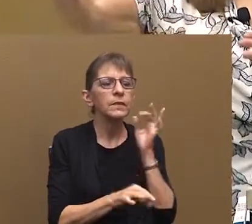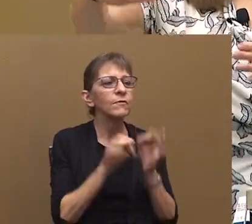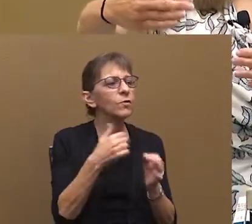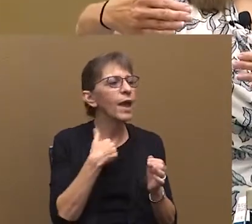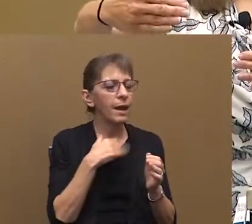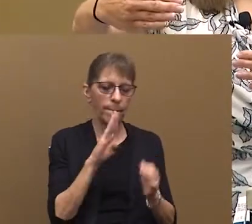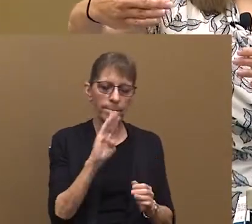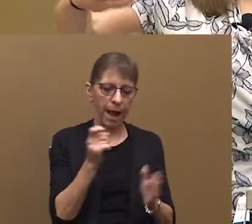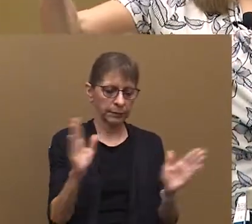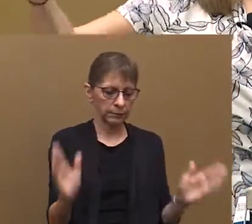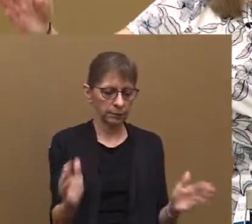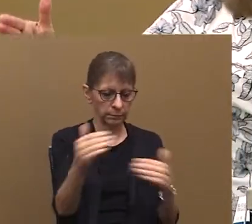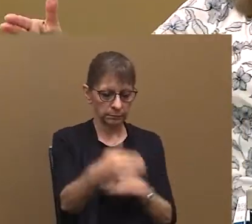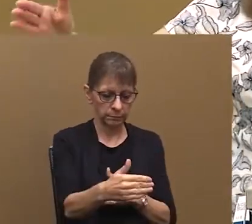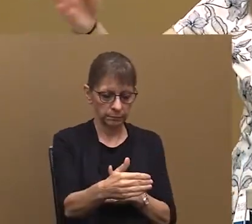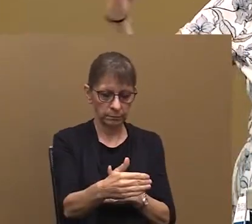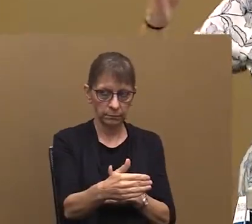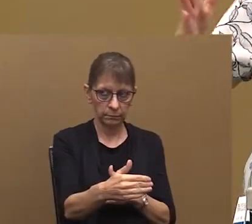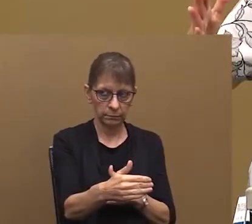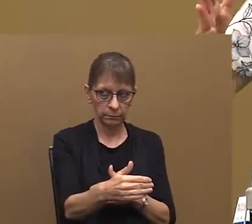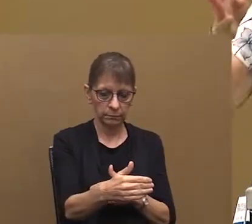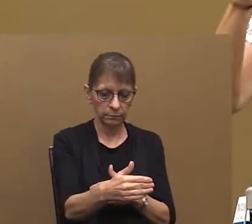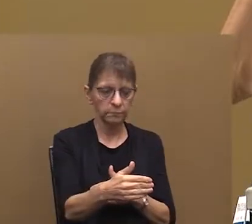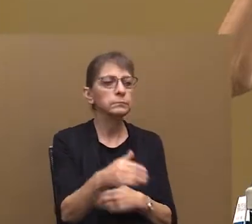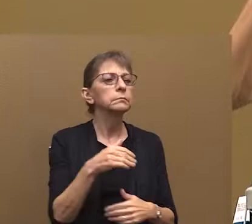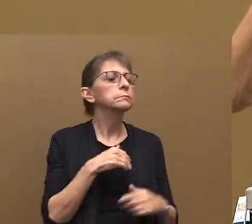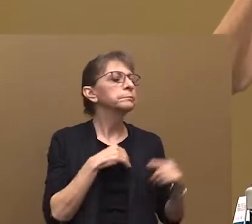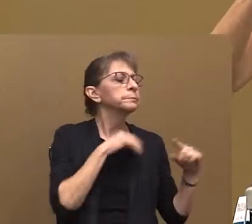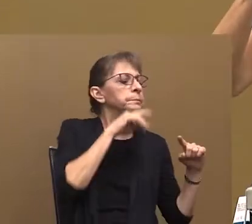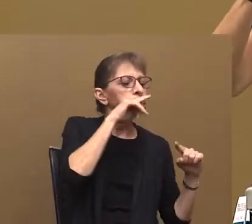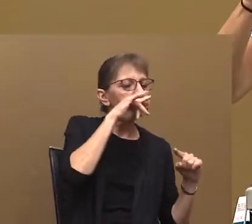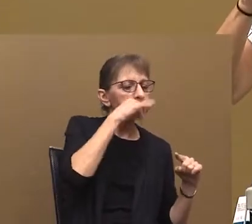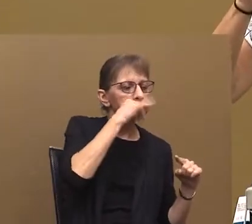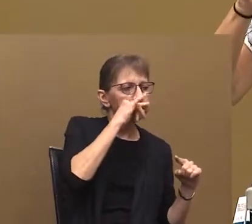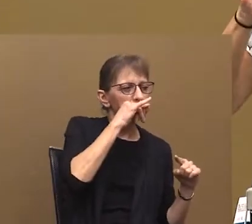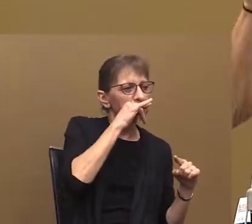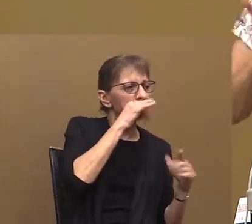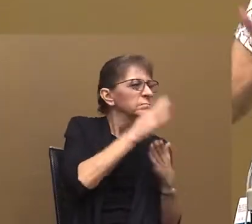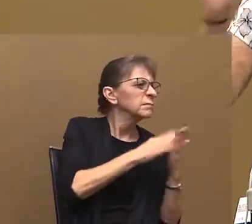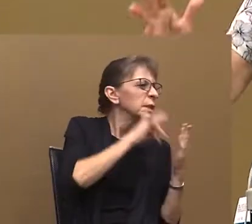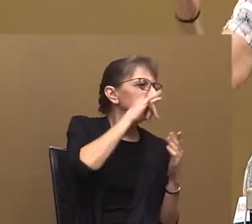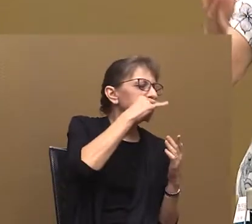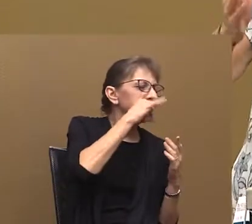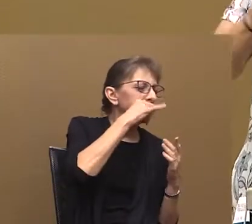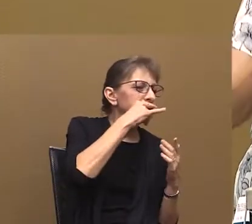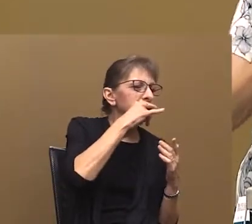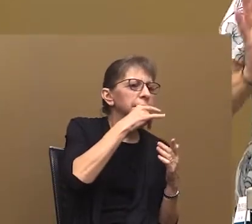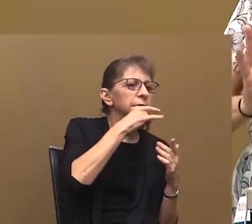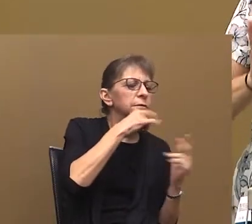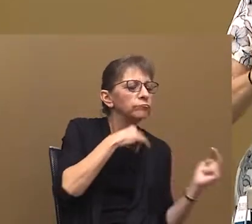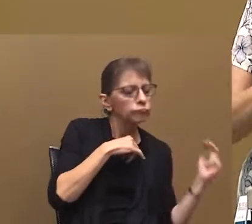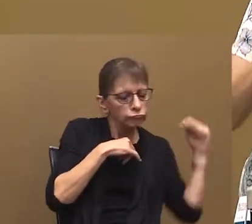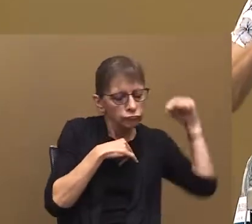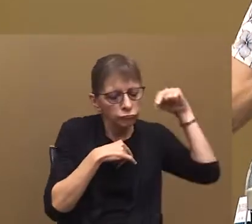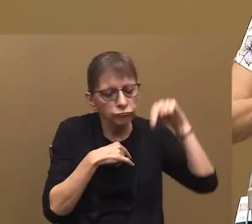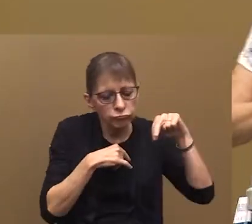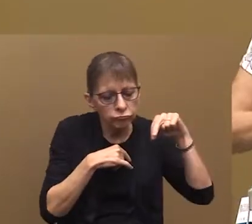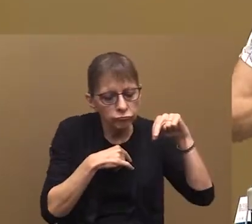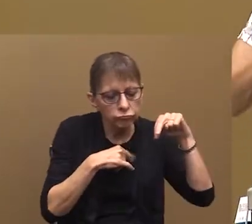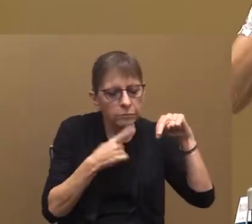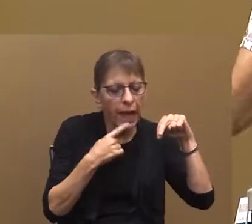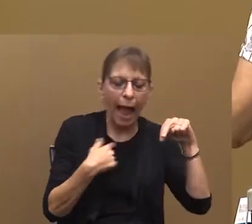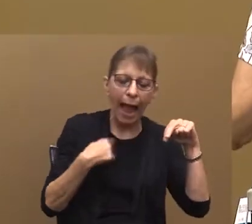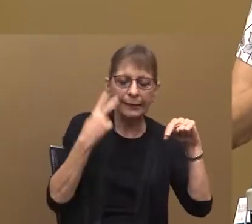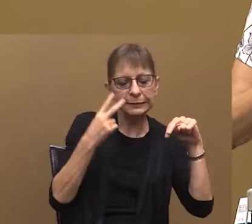you had a box and the kids could, some kids on each side of the box, and they